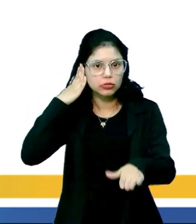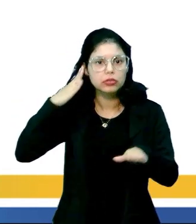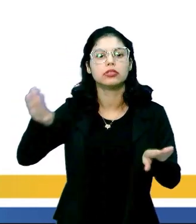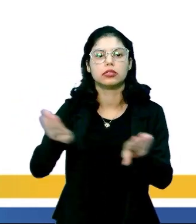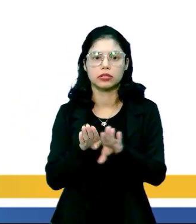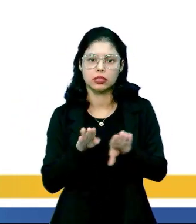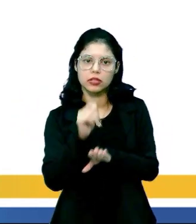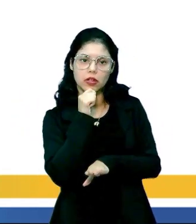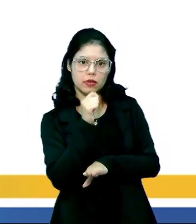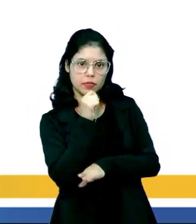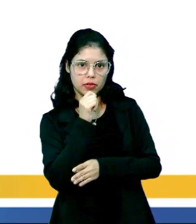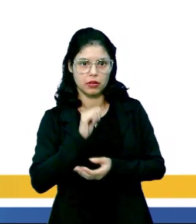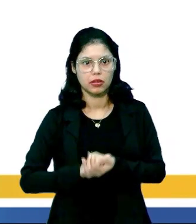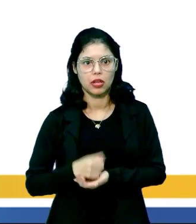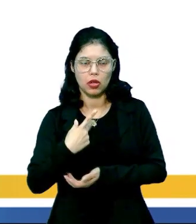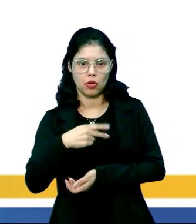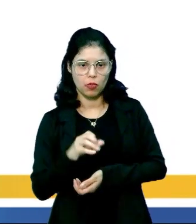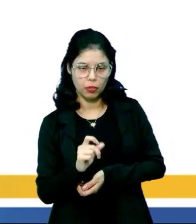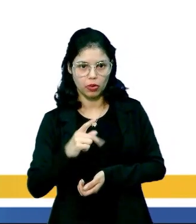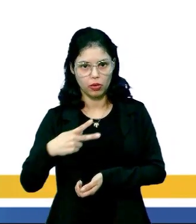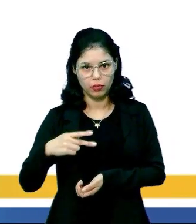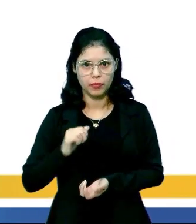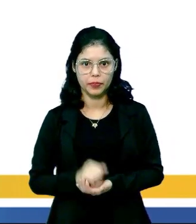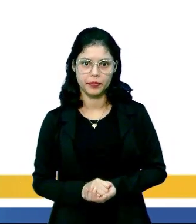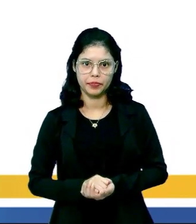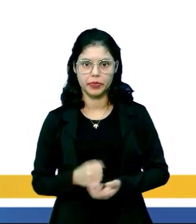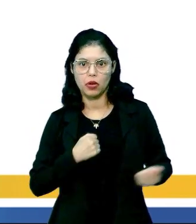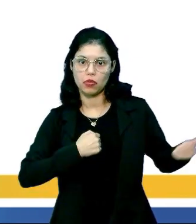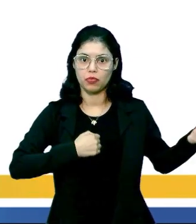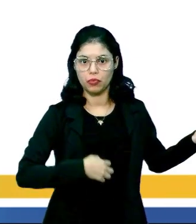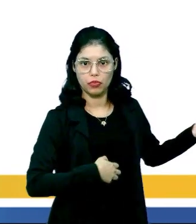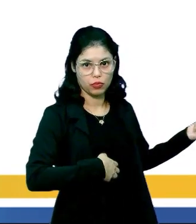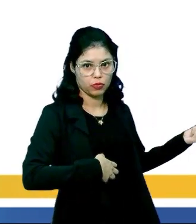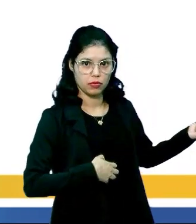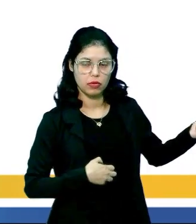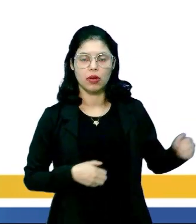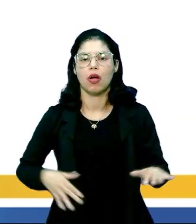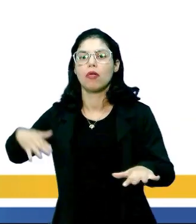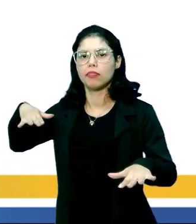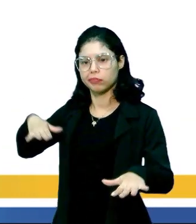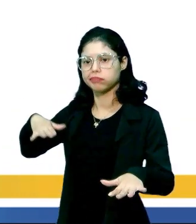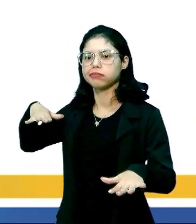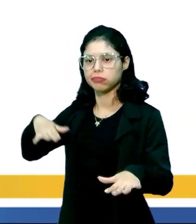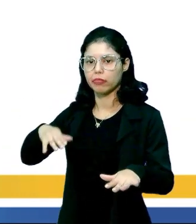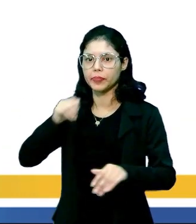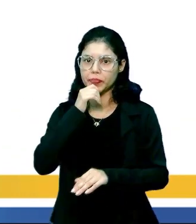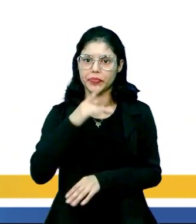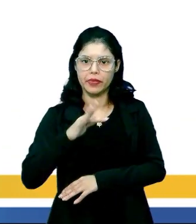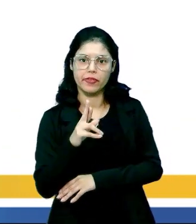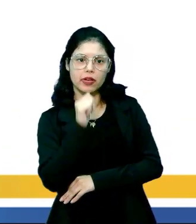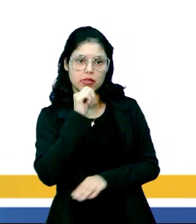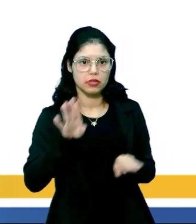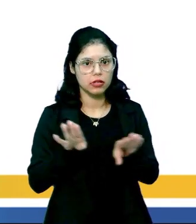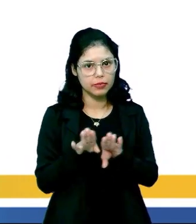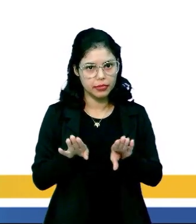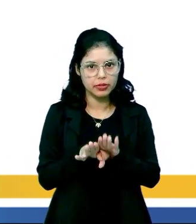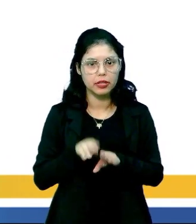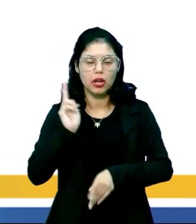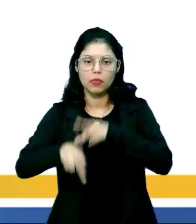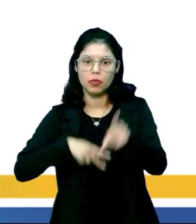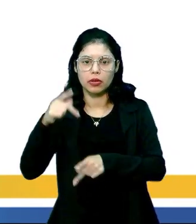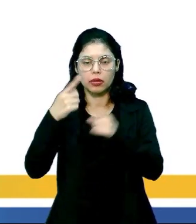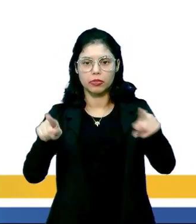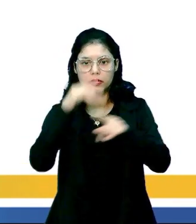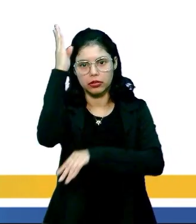electronic music and pop with Bubble Gum lyrics for and funk not James brown's Type are